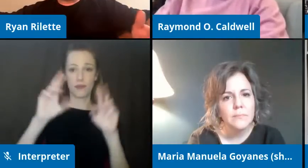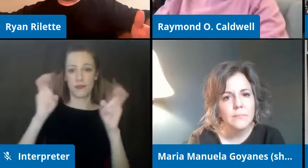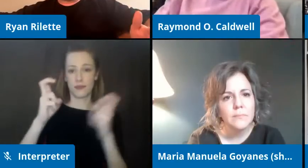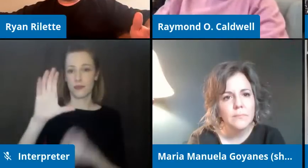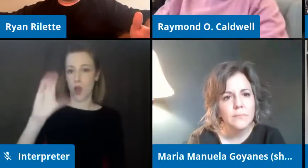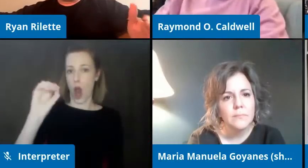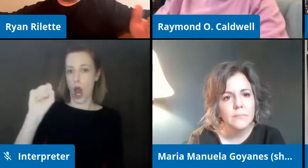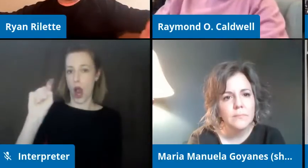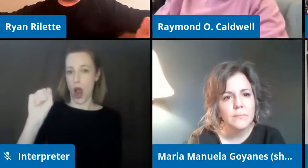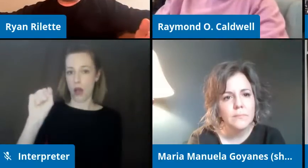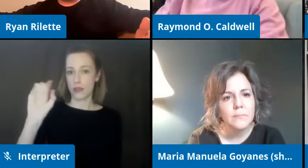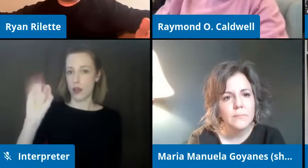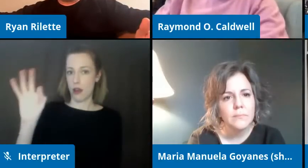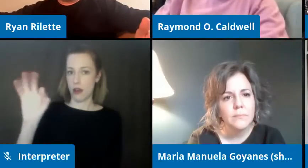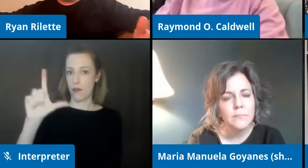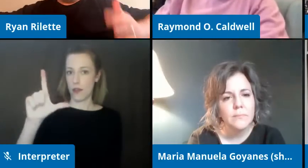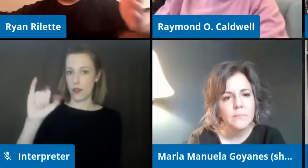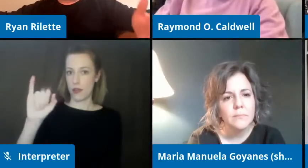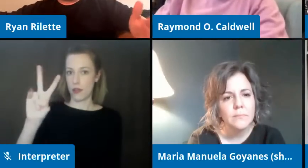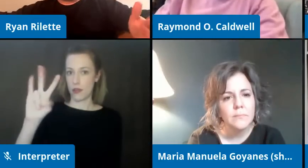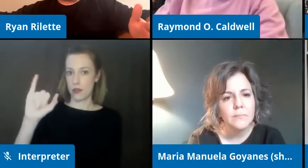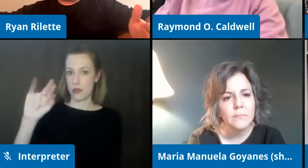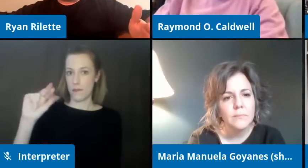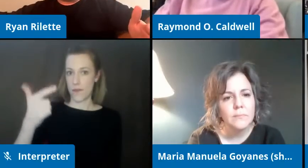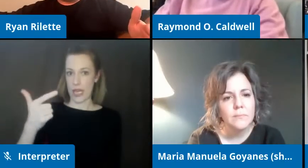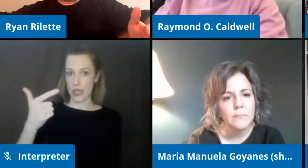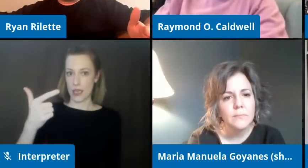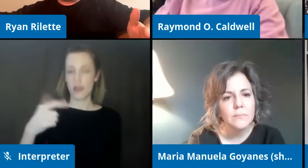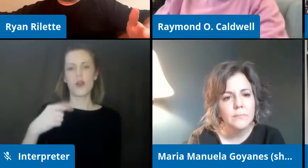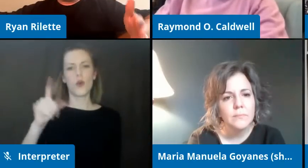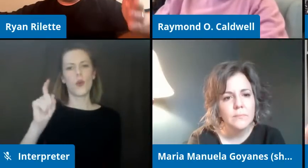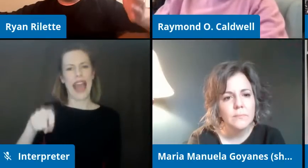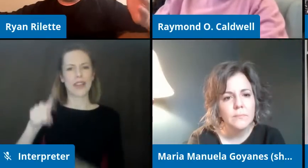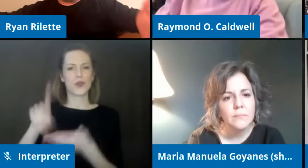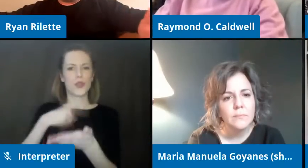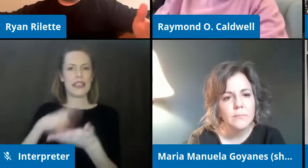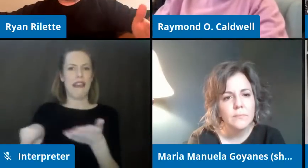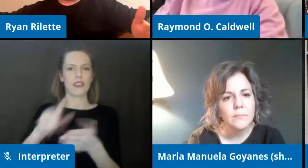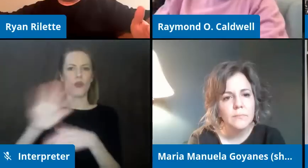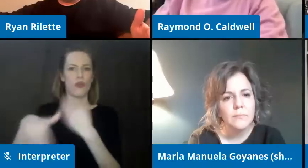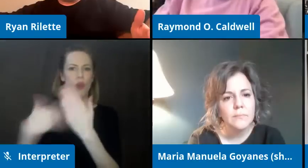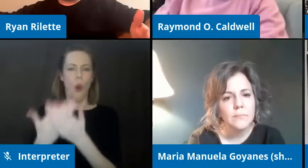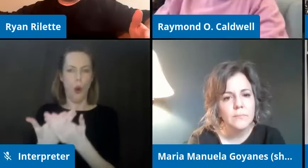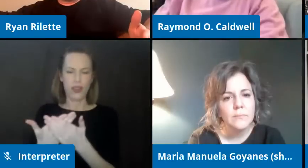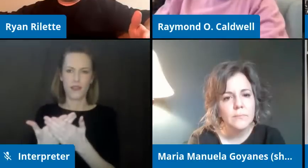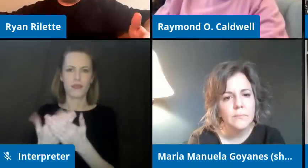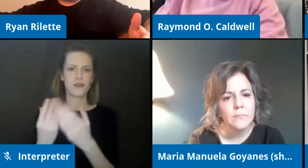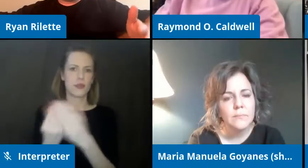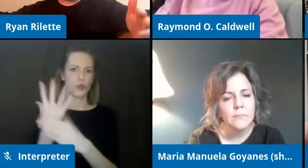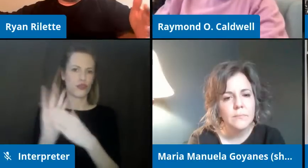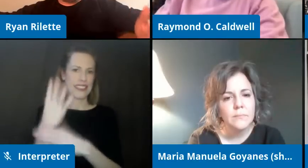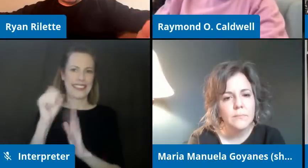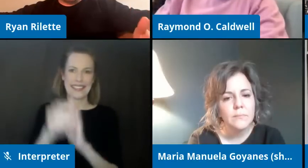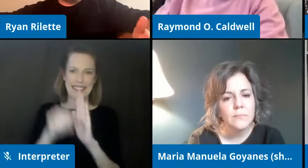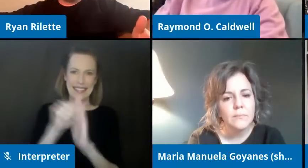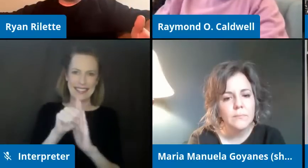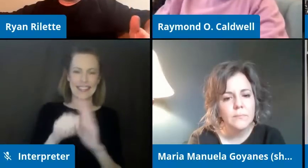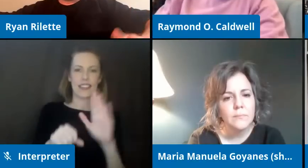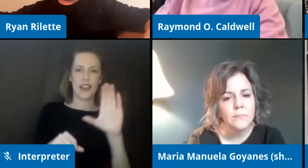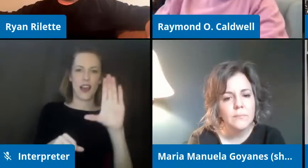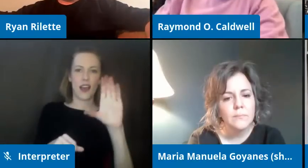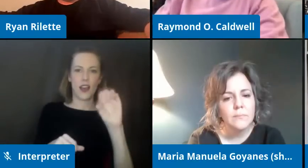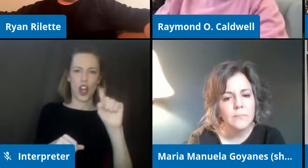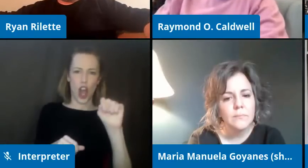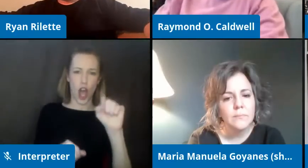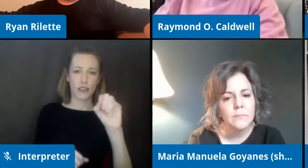our entire fall season, I mean, the spring season. So everything from Cost of Living, Big Love, Hate Fuck, our gala,